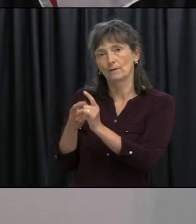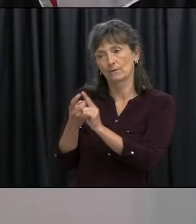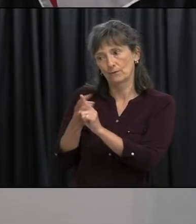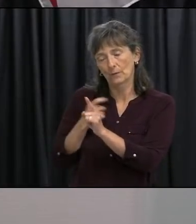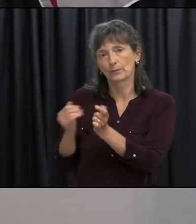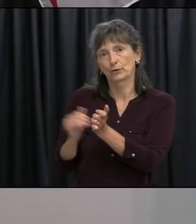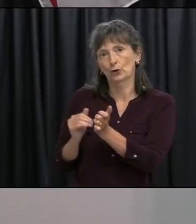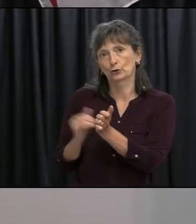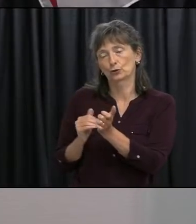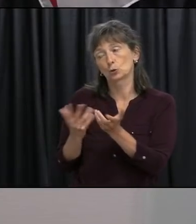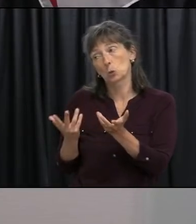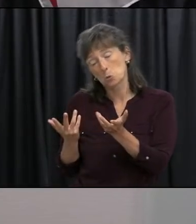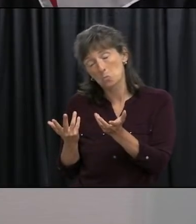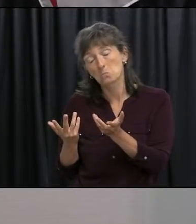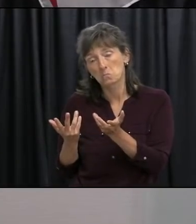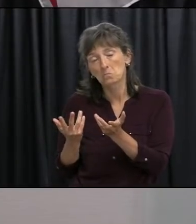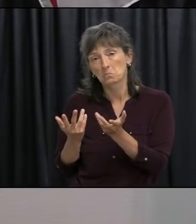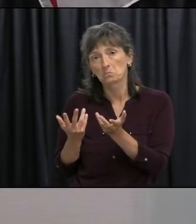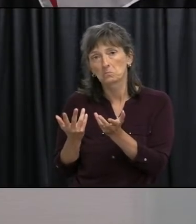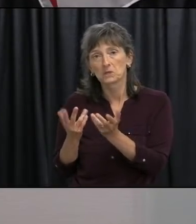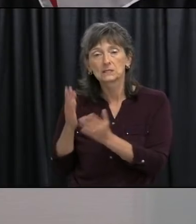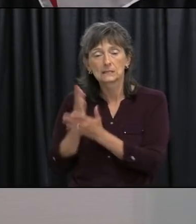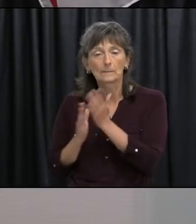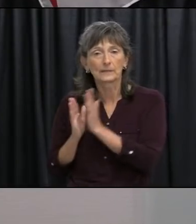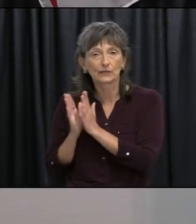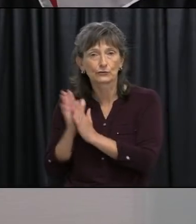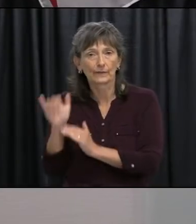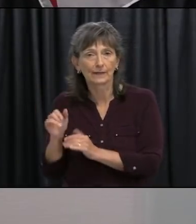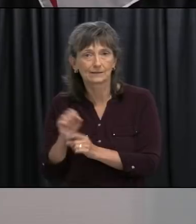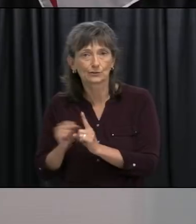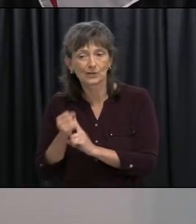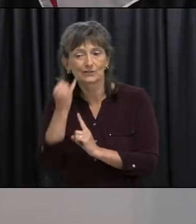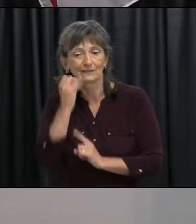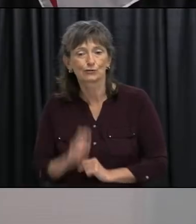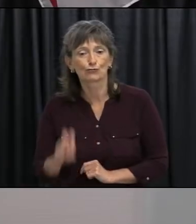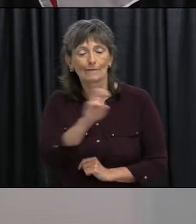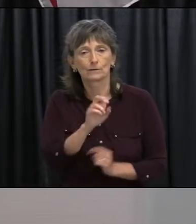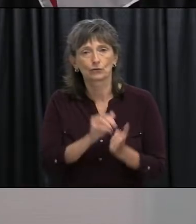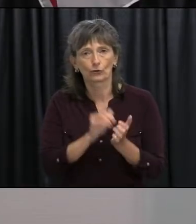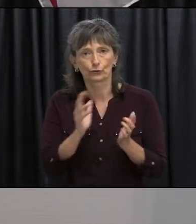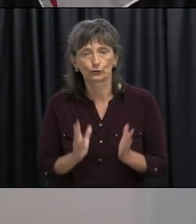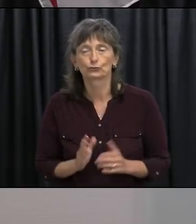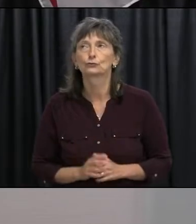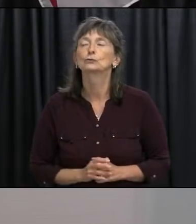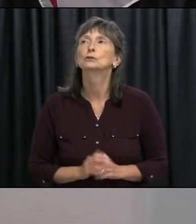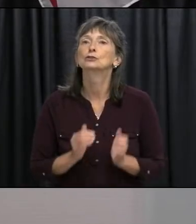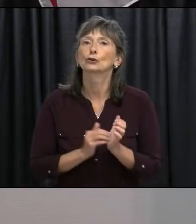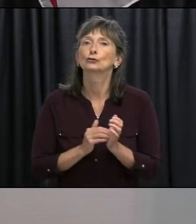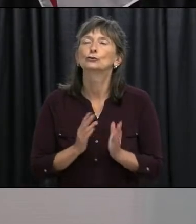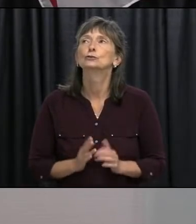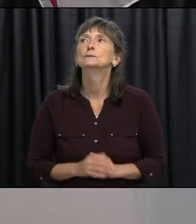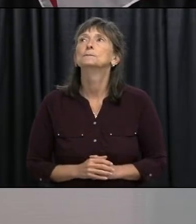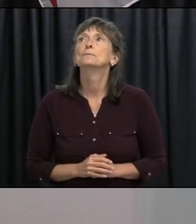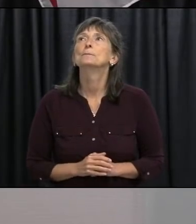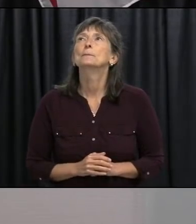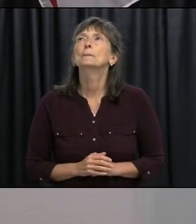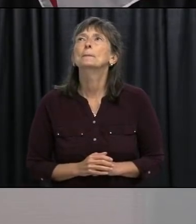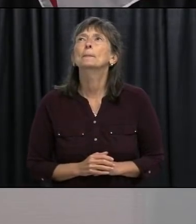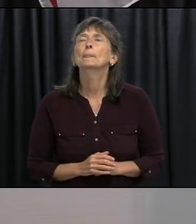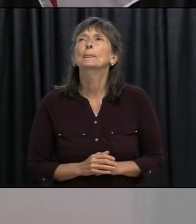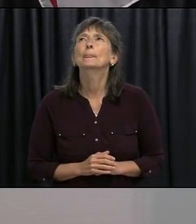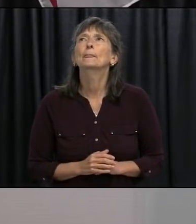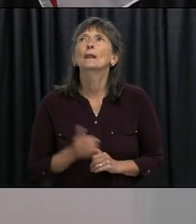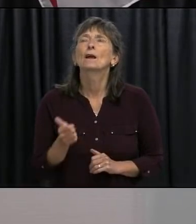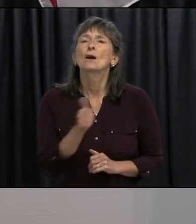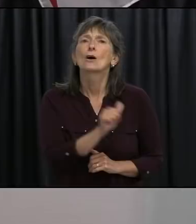I want to come back to a question also from Peter related to banning choir in schools. Other provinces, you would assume, are